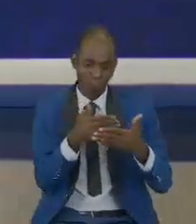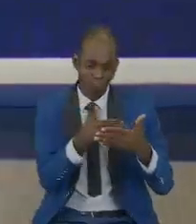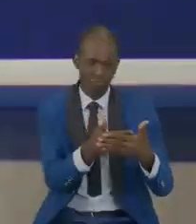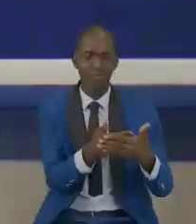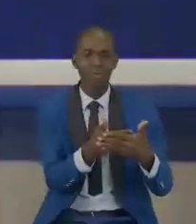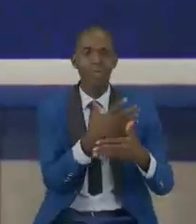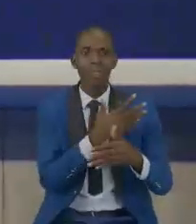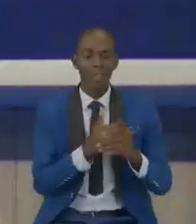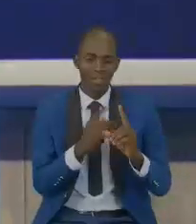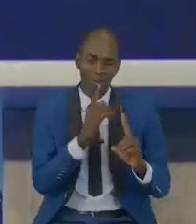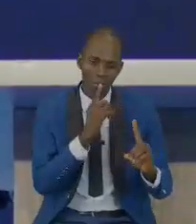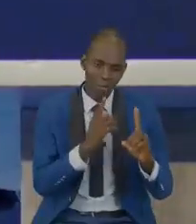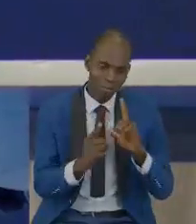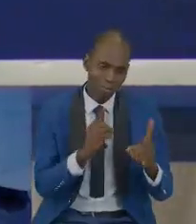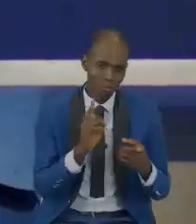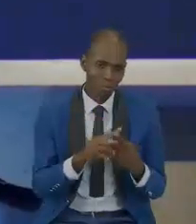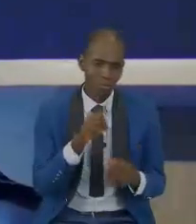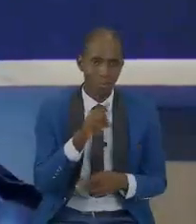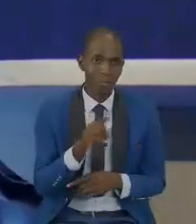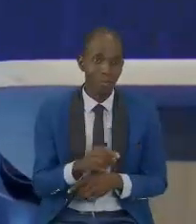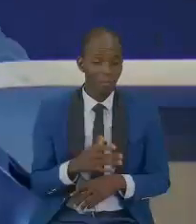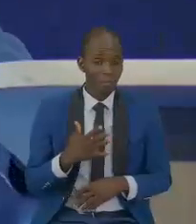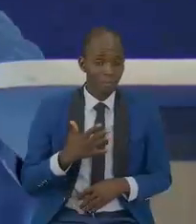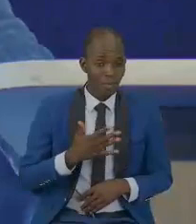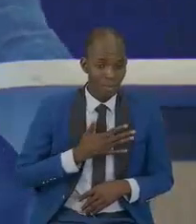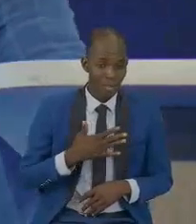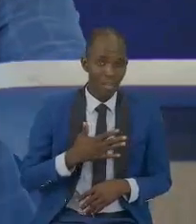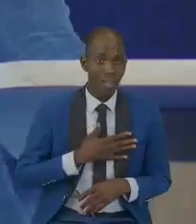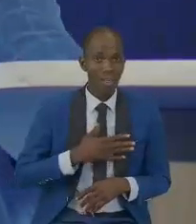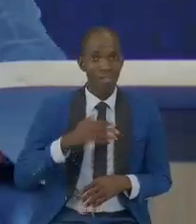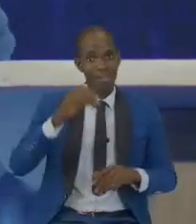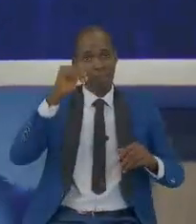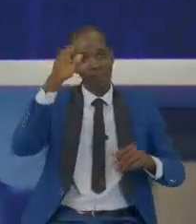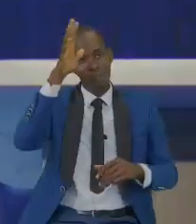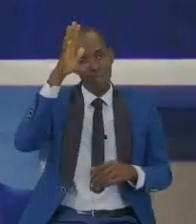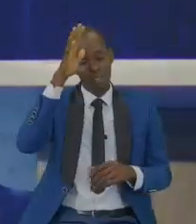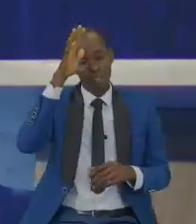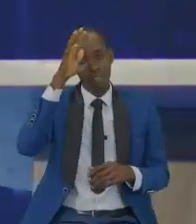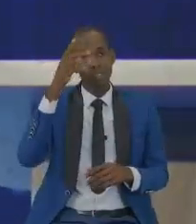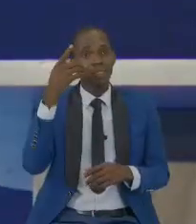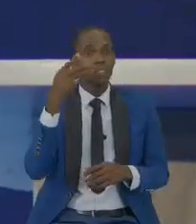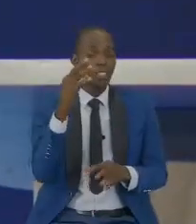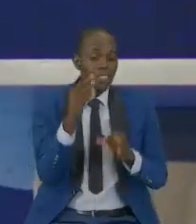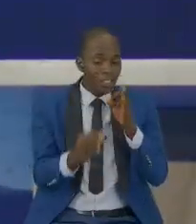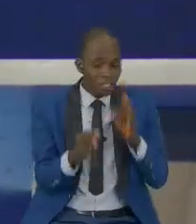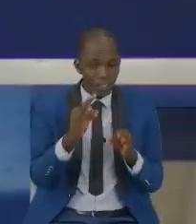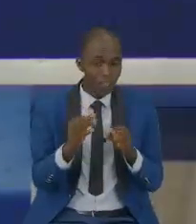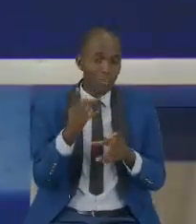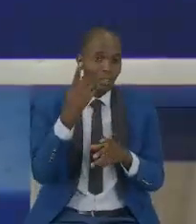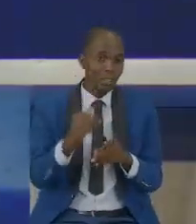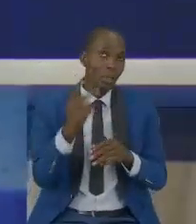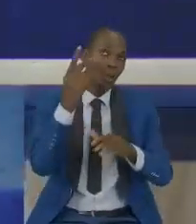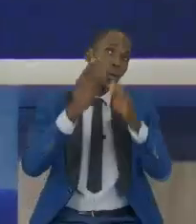spake unto him and said, my father, the prophet If the prophet had bid thee